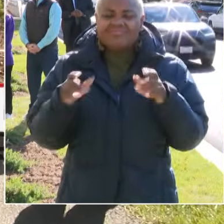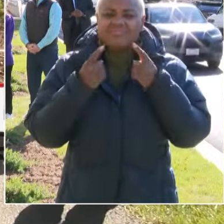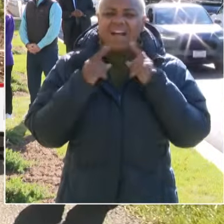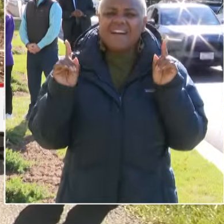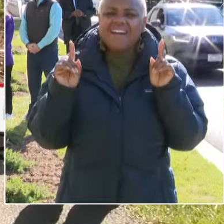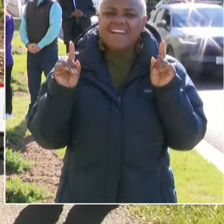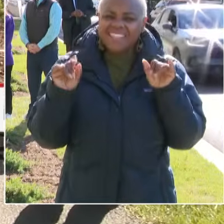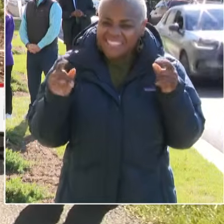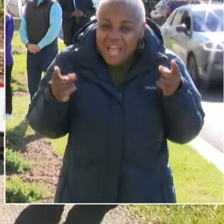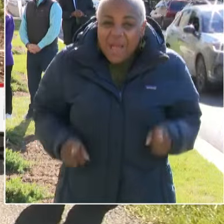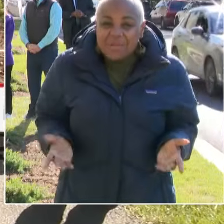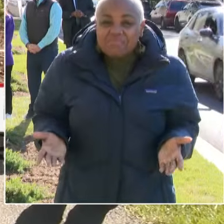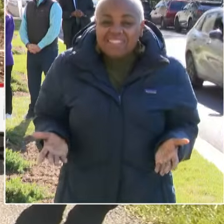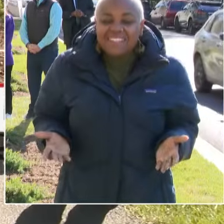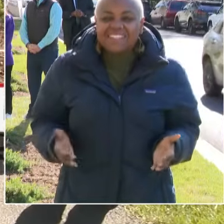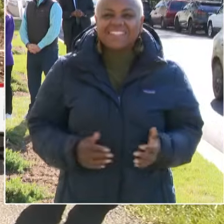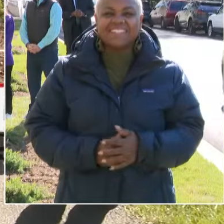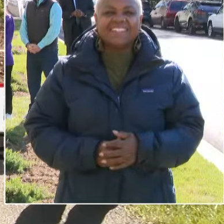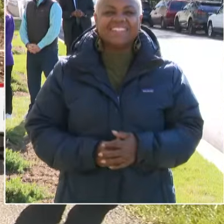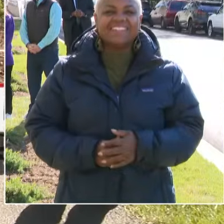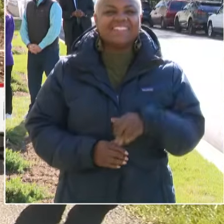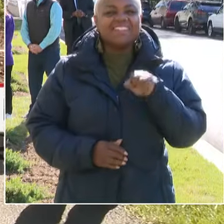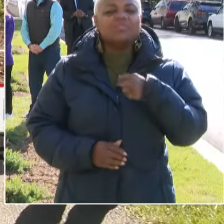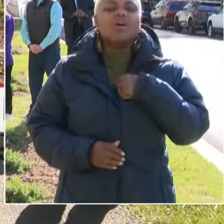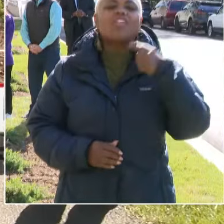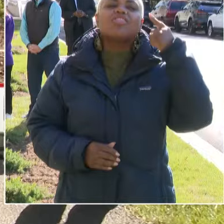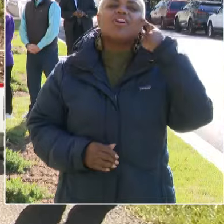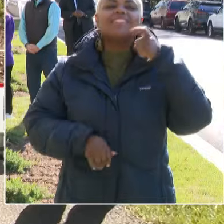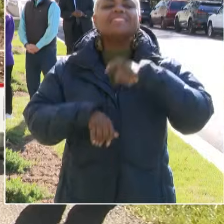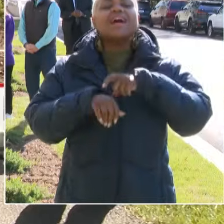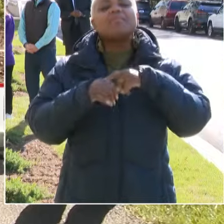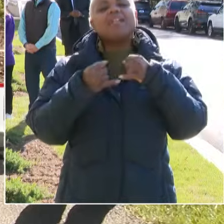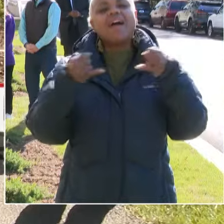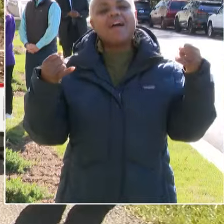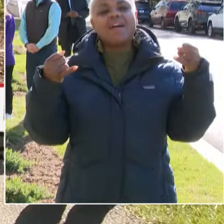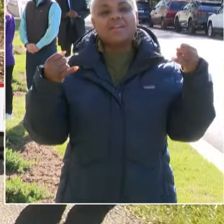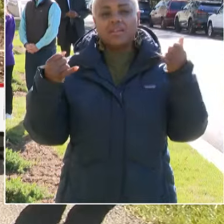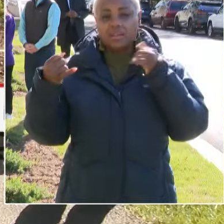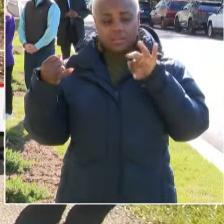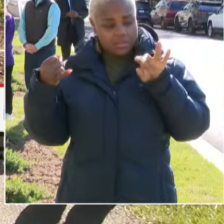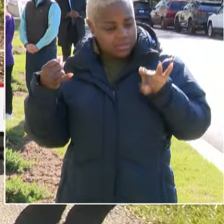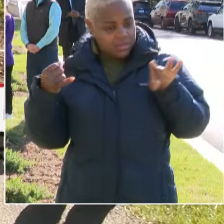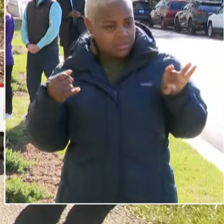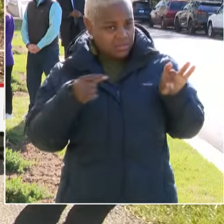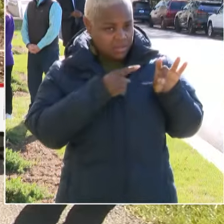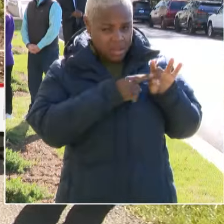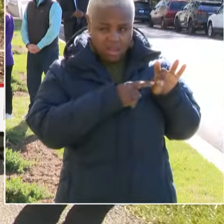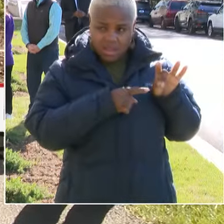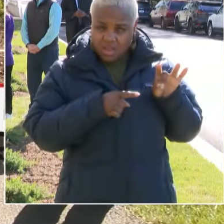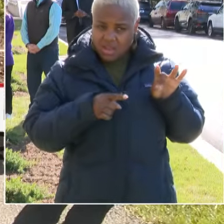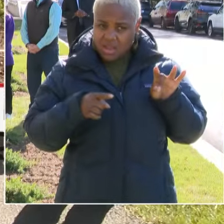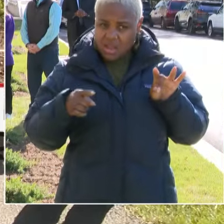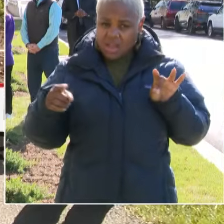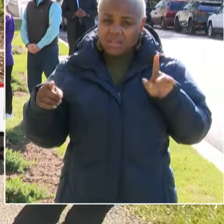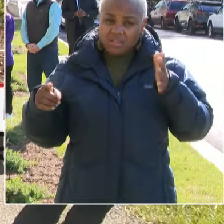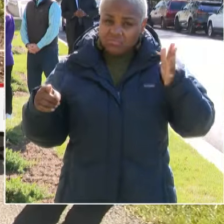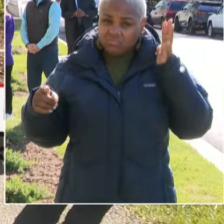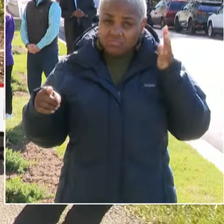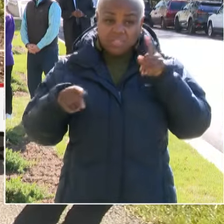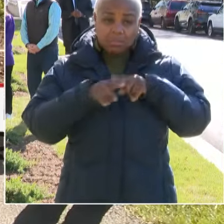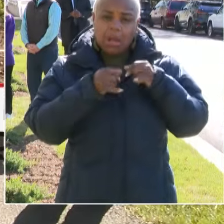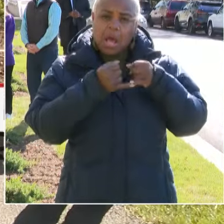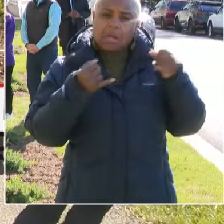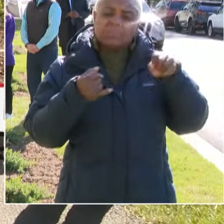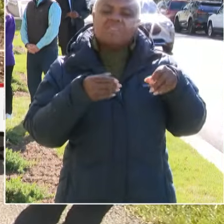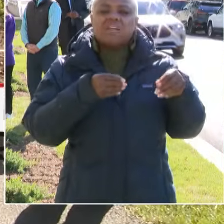happen. And yes, our timeline was we thought of it in 88. Why wasn't it done in 1990? But you know, timelines are a little different in DDOT's